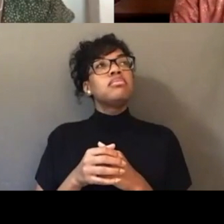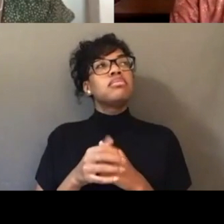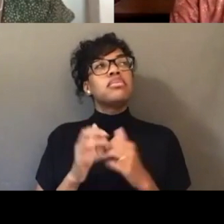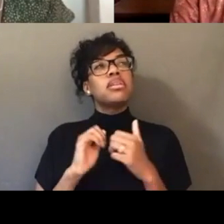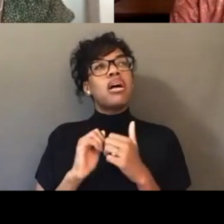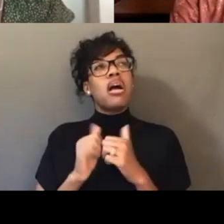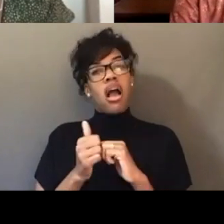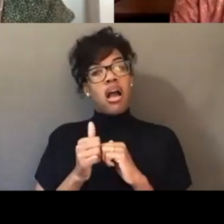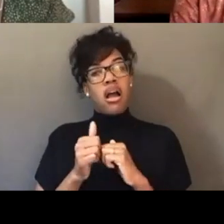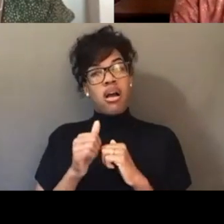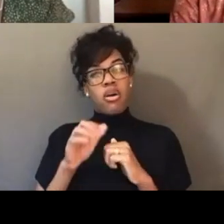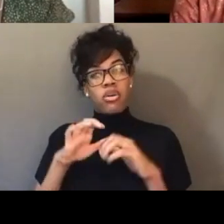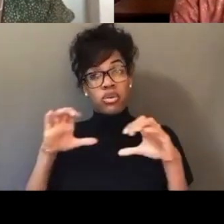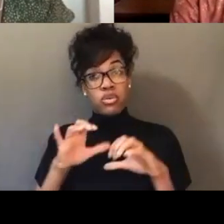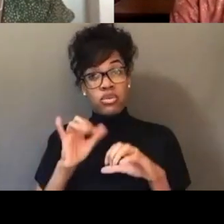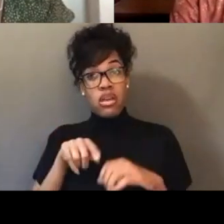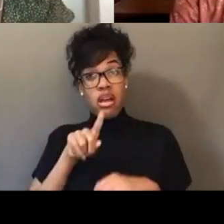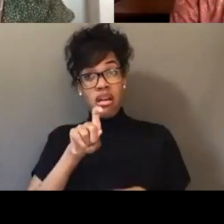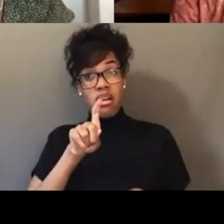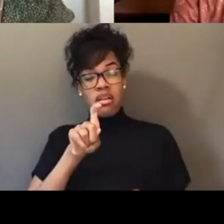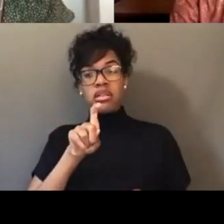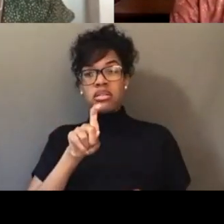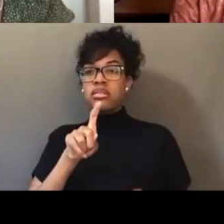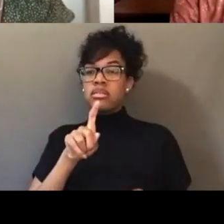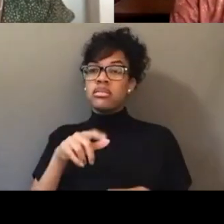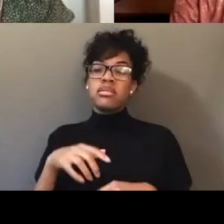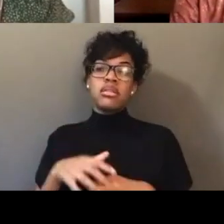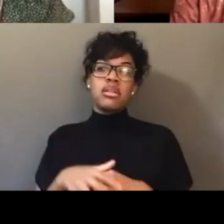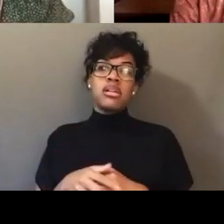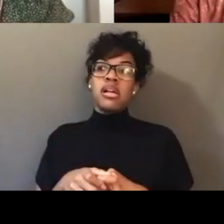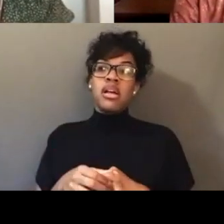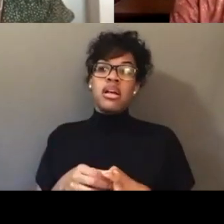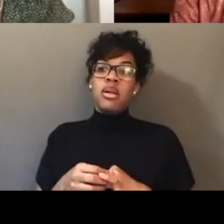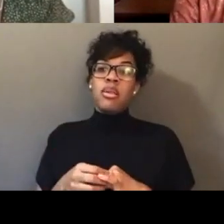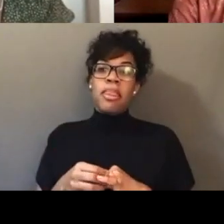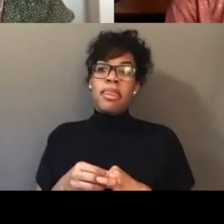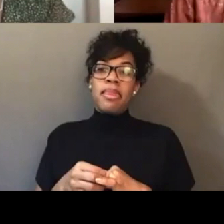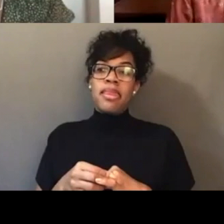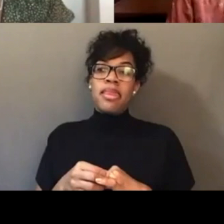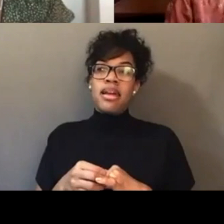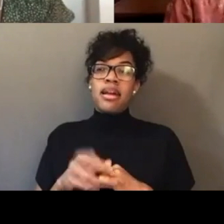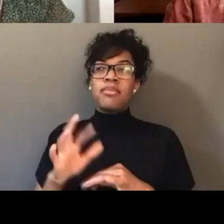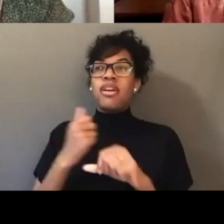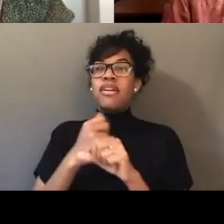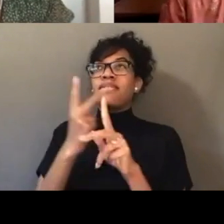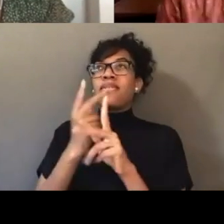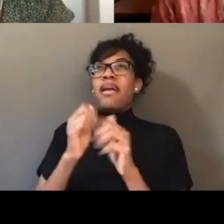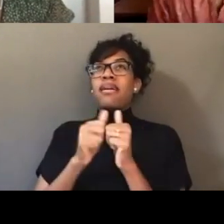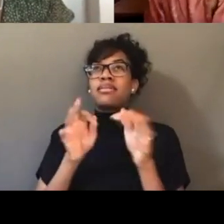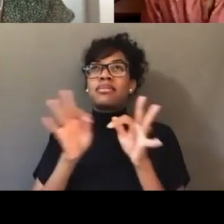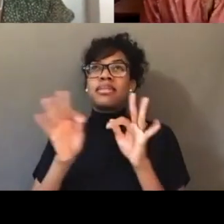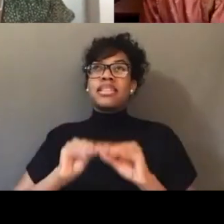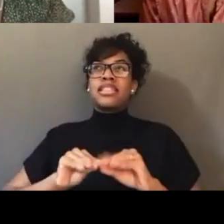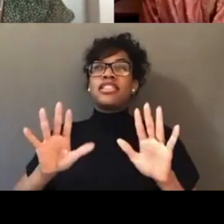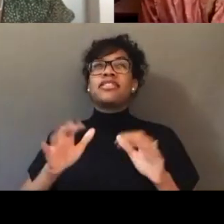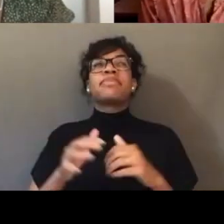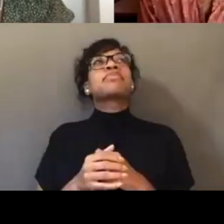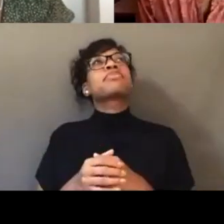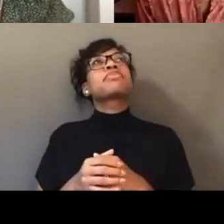is a big way that it can help to become anti-racist. I don't know if I said that clearly, but for